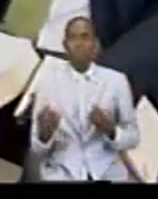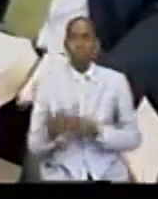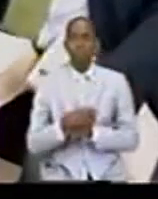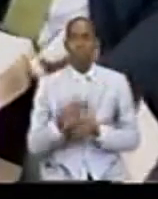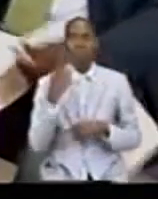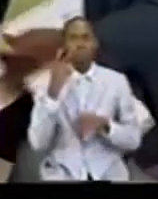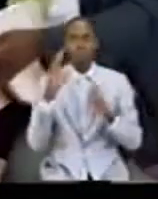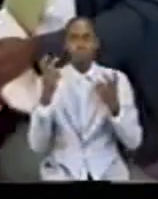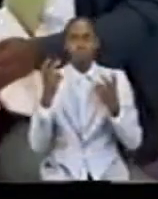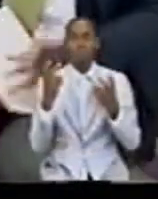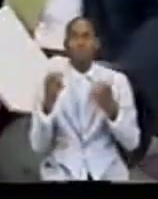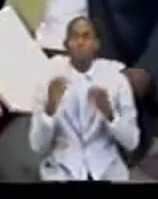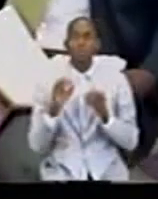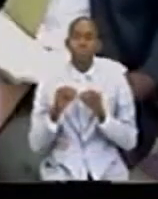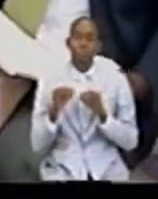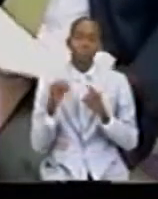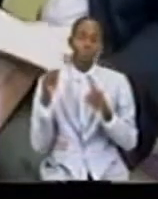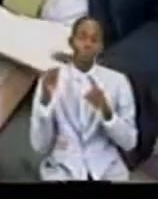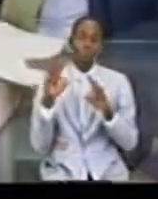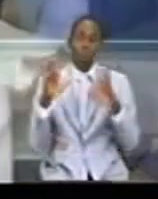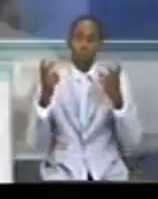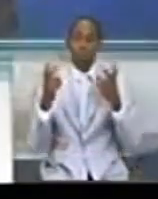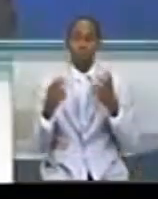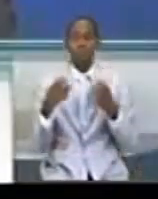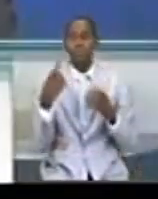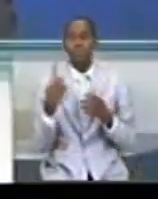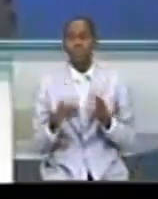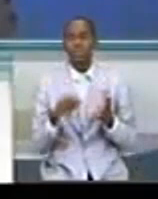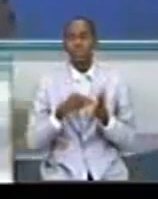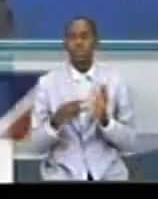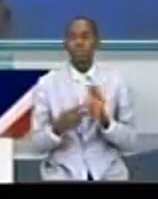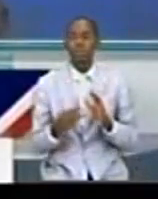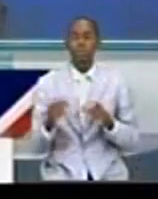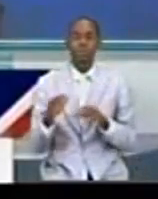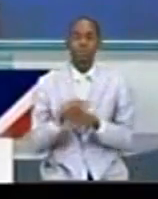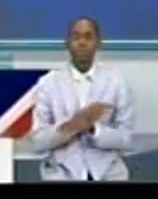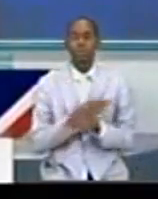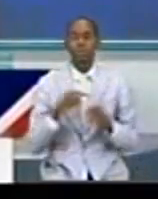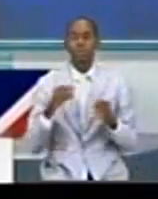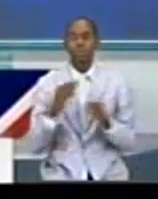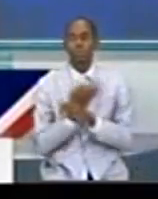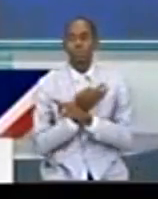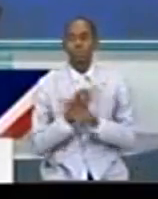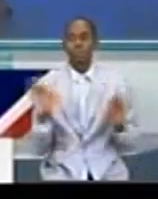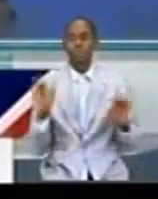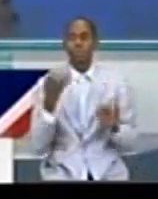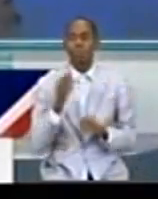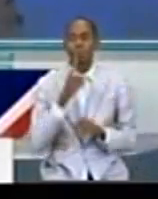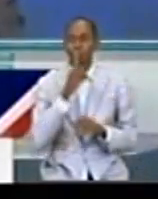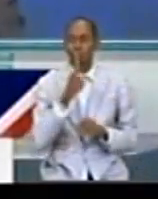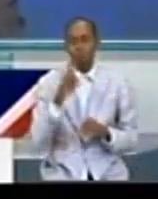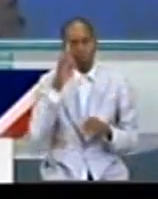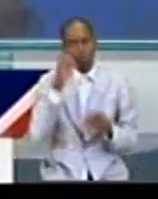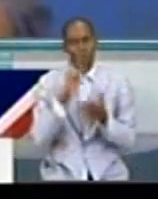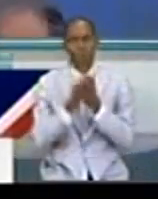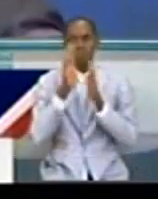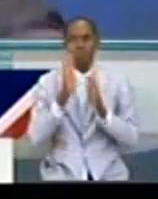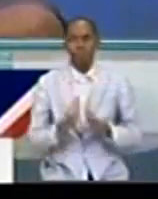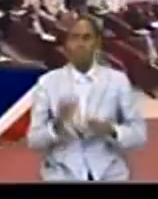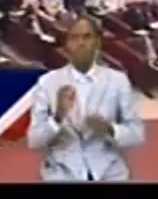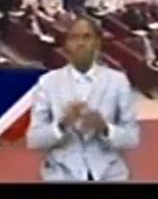the purposeful freedom of true believers in Christ. The